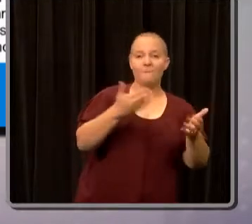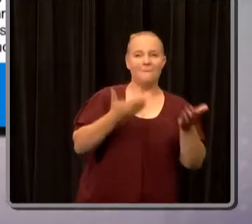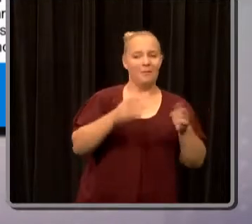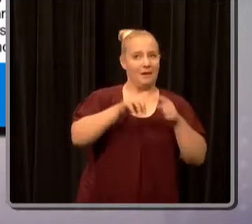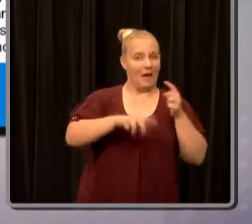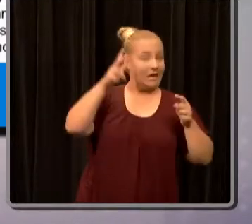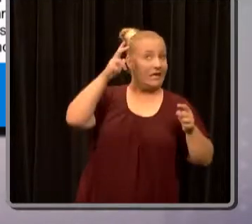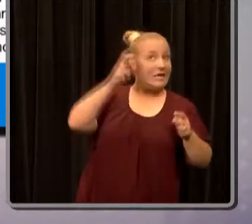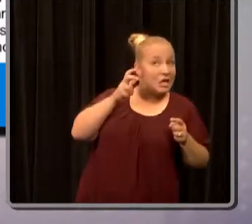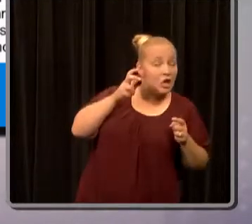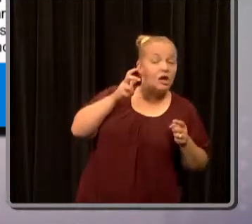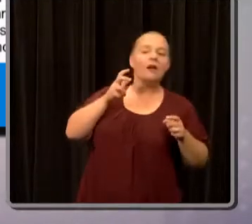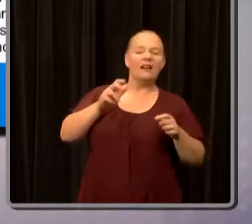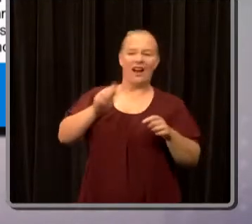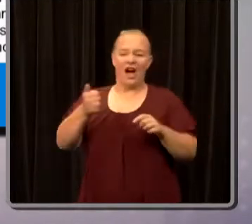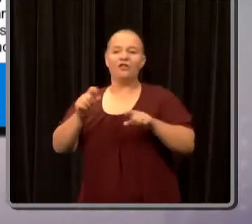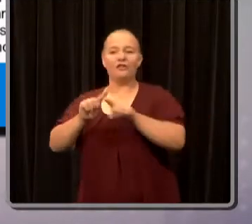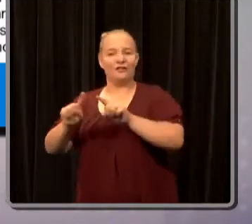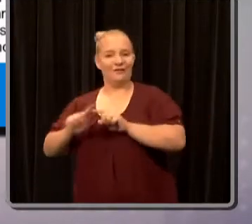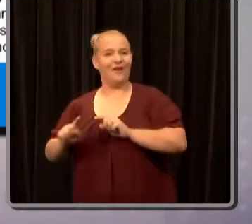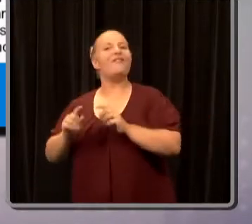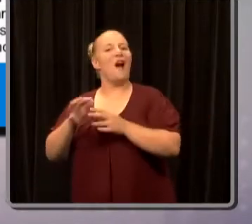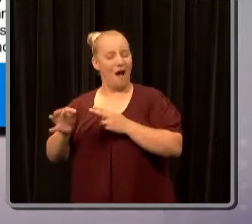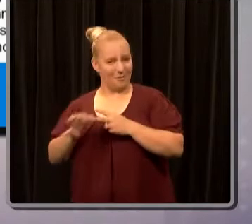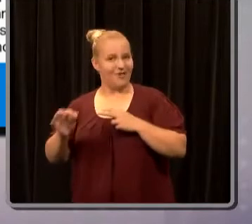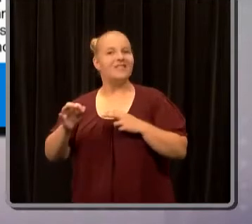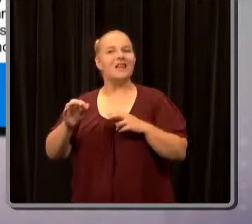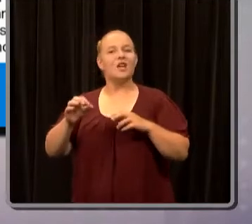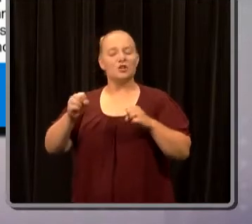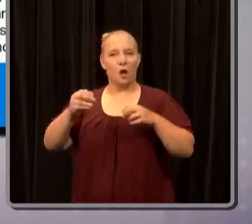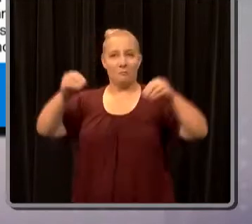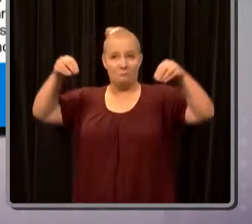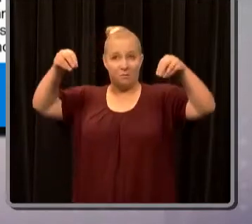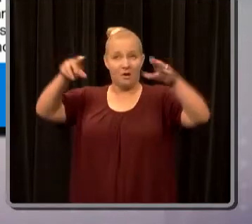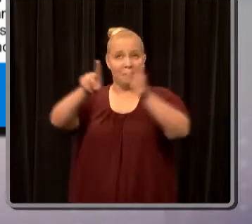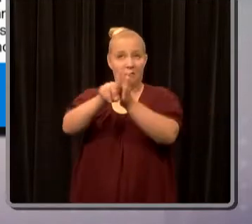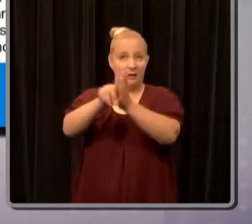hear something, but there's other methods to make sure we get the message out.